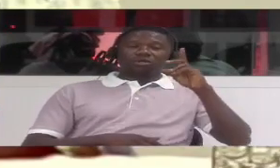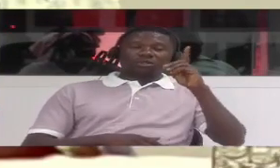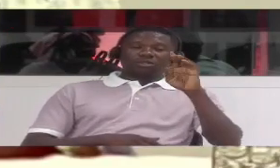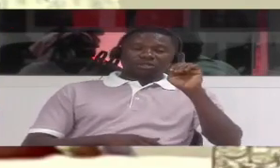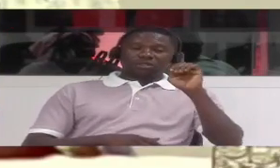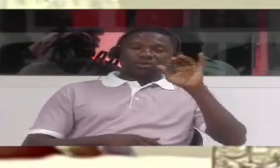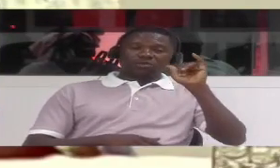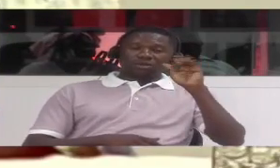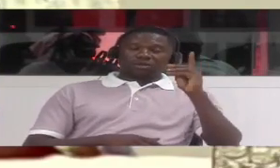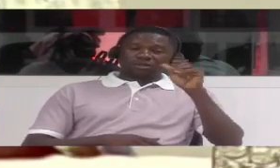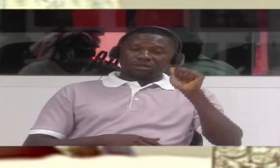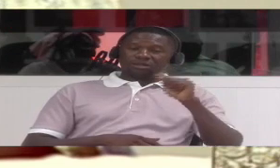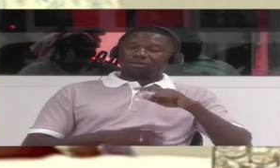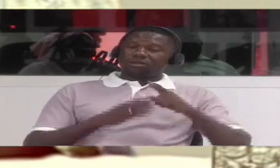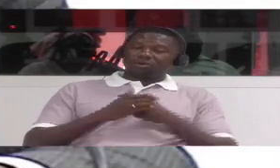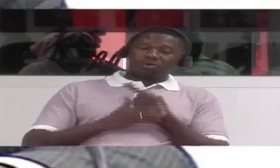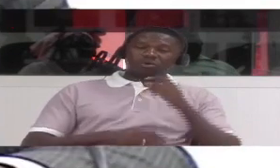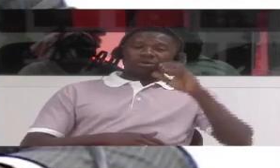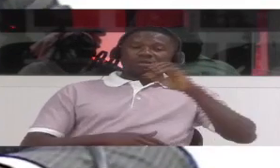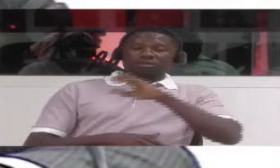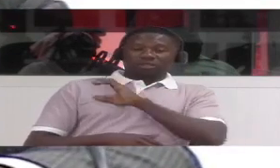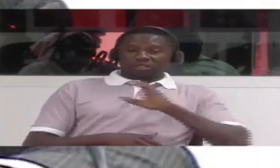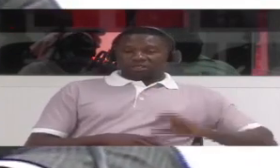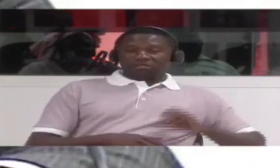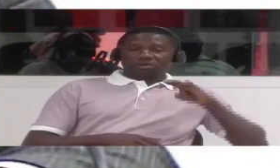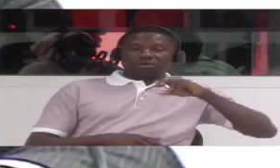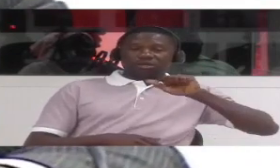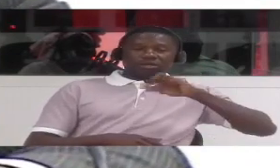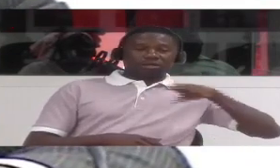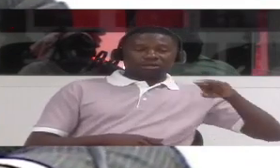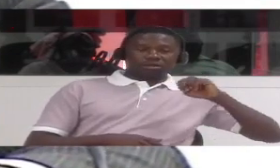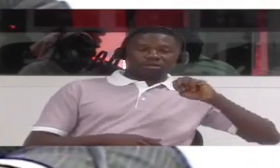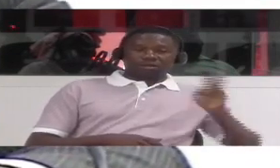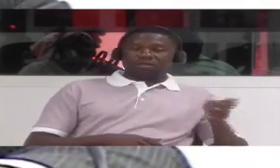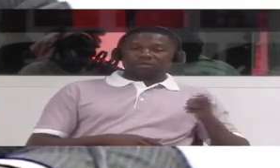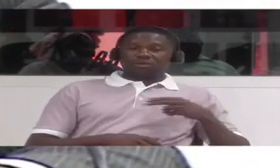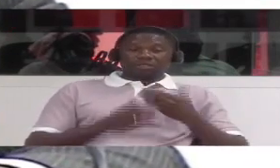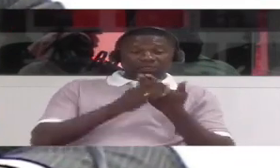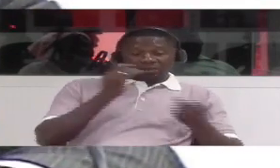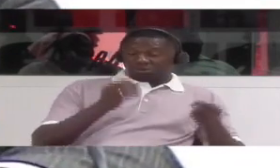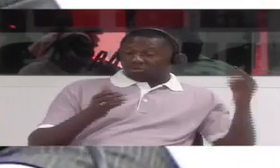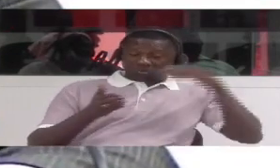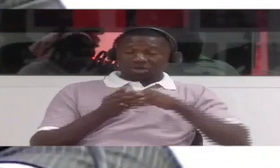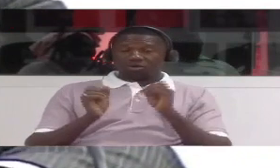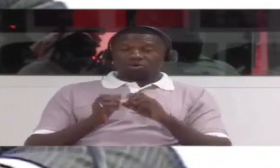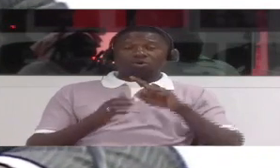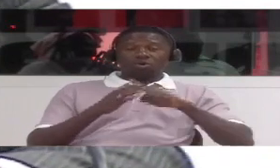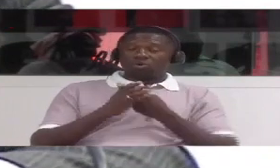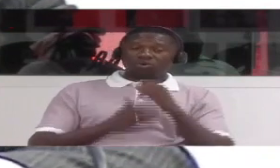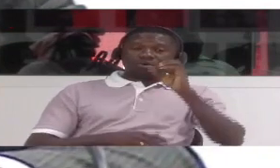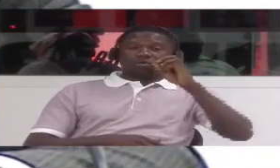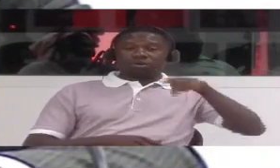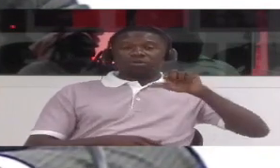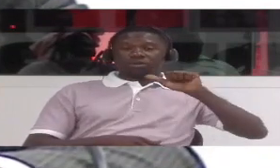be disappeared without trace up to now, or Omar Barrow will be shot at point blank, or dozens of others will have to leave